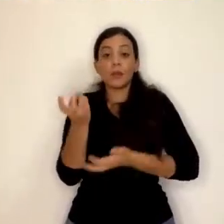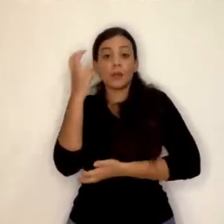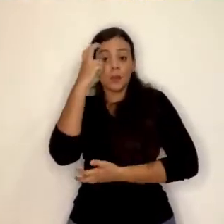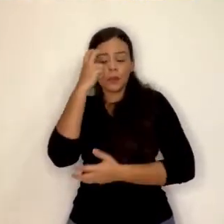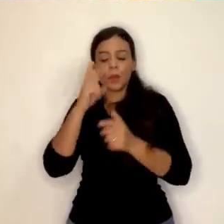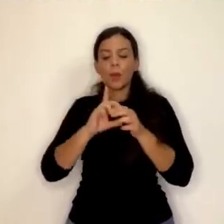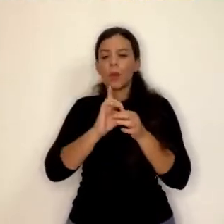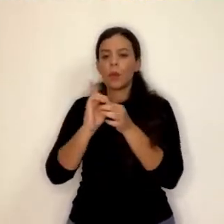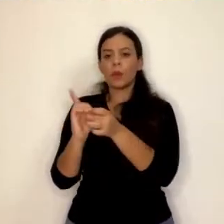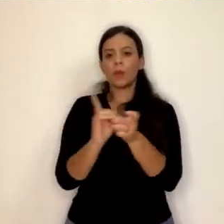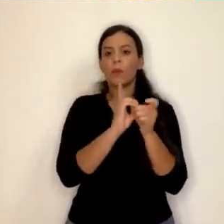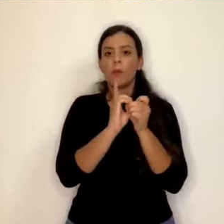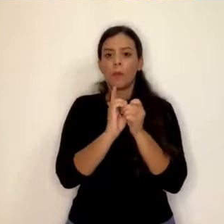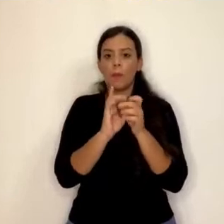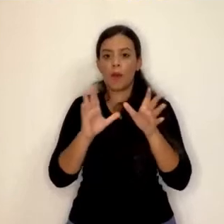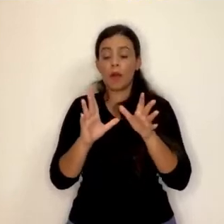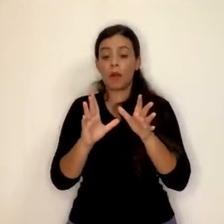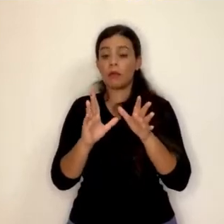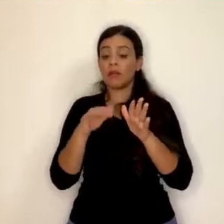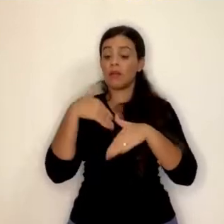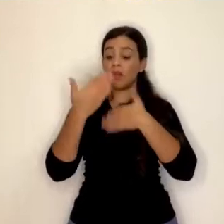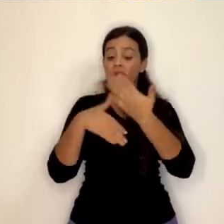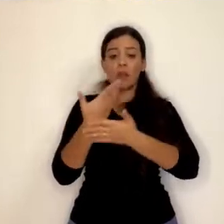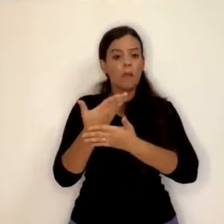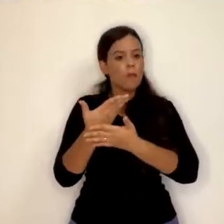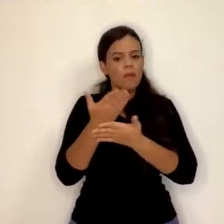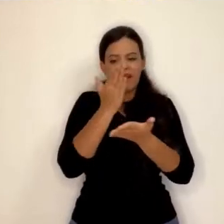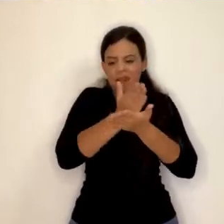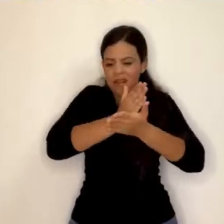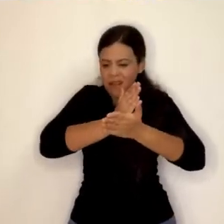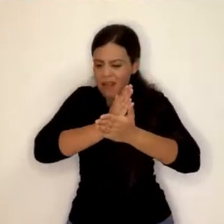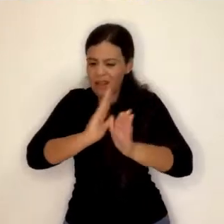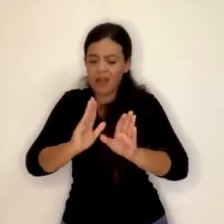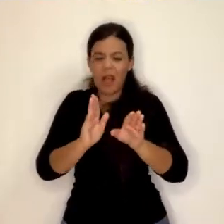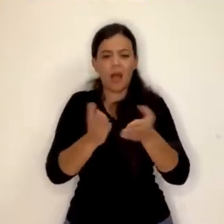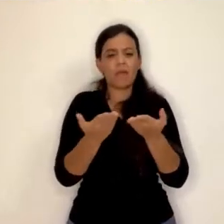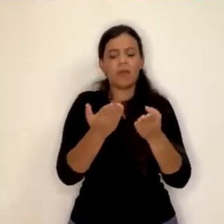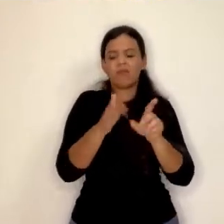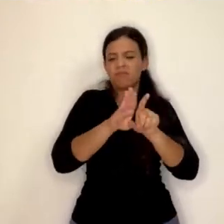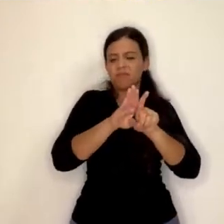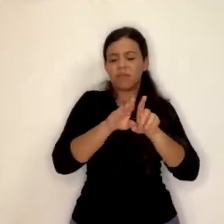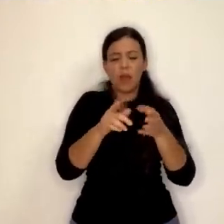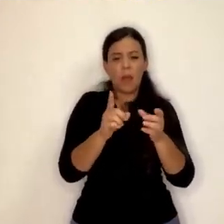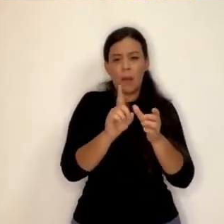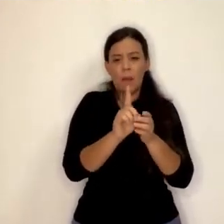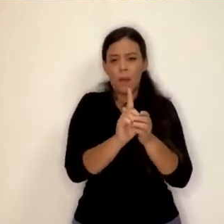dimensions, a democratic culture that overcomes social